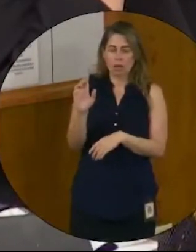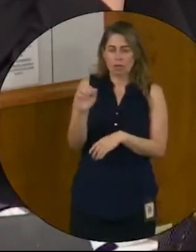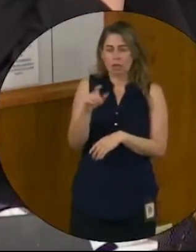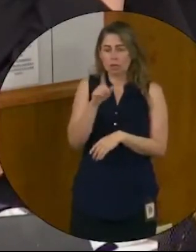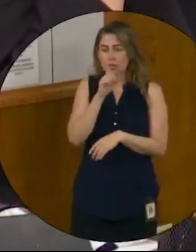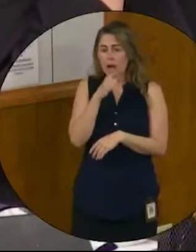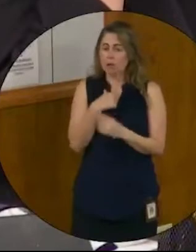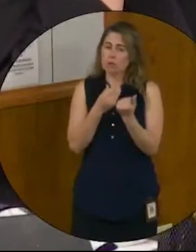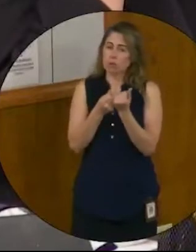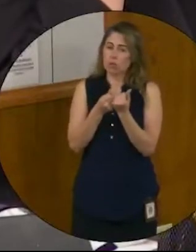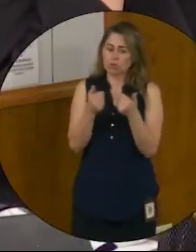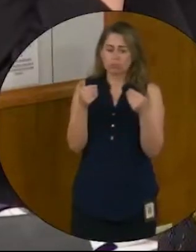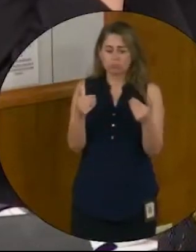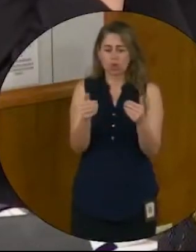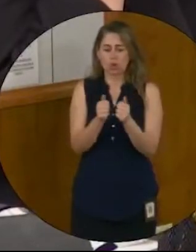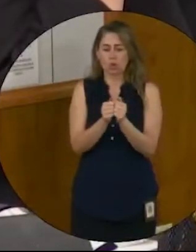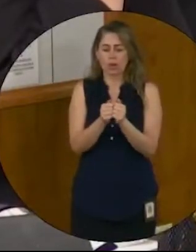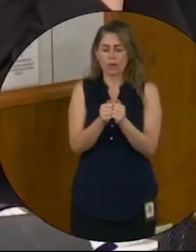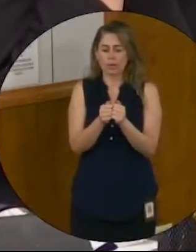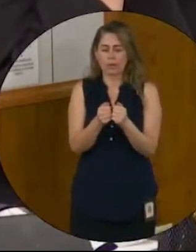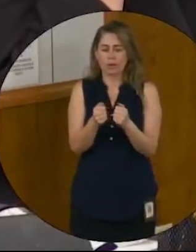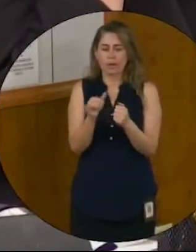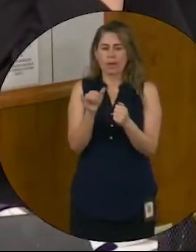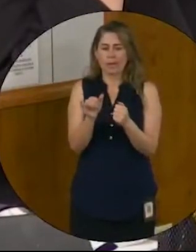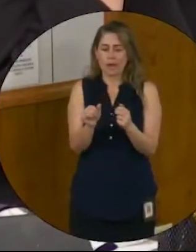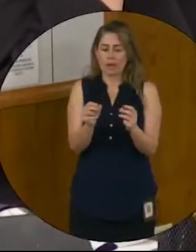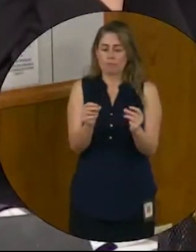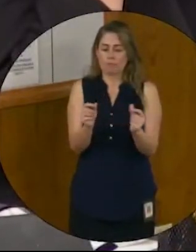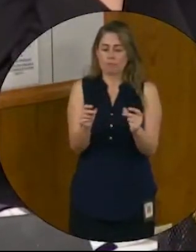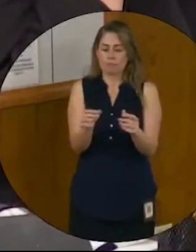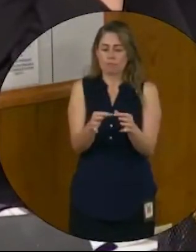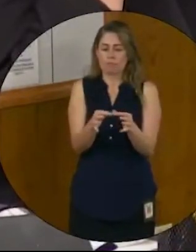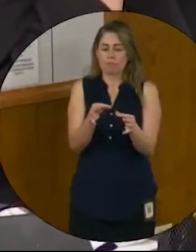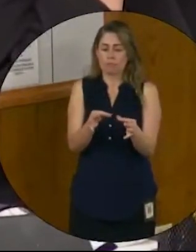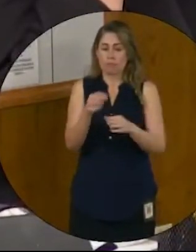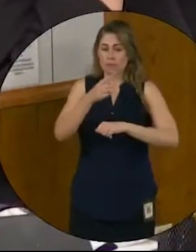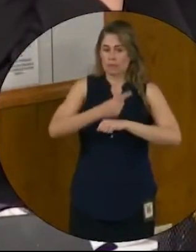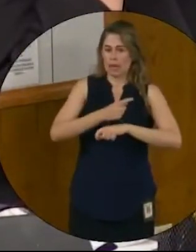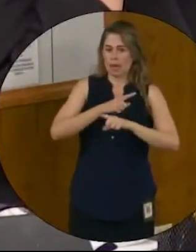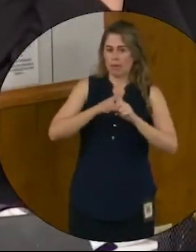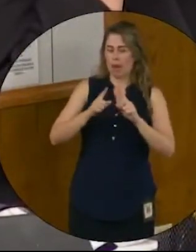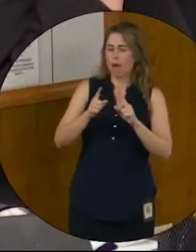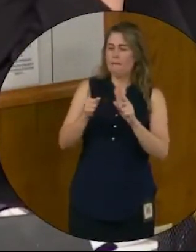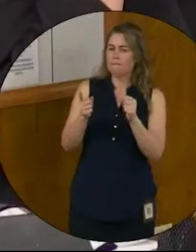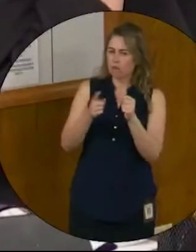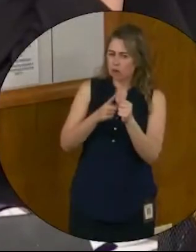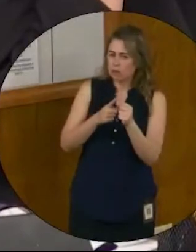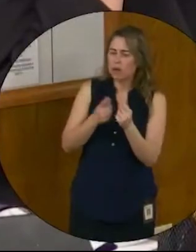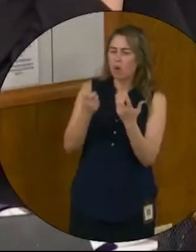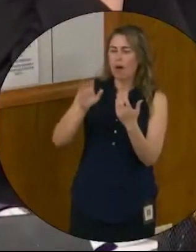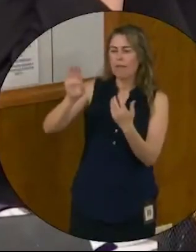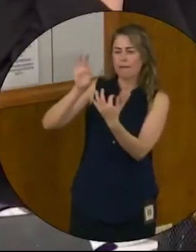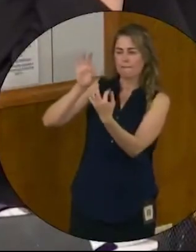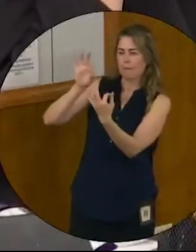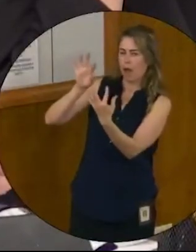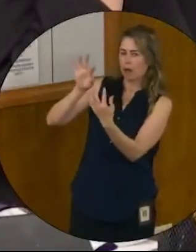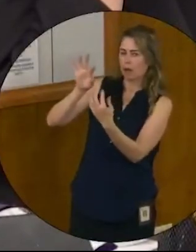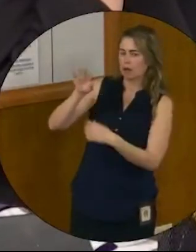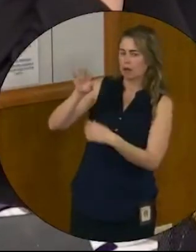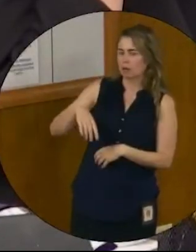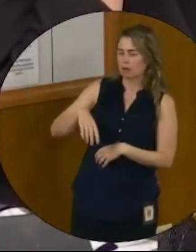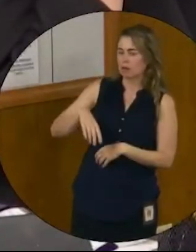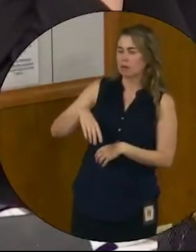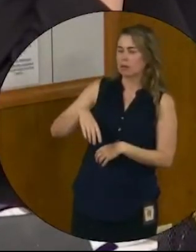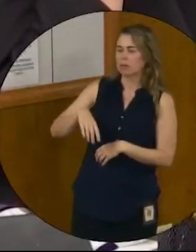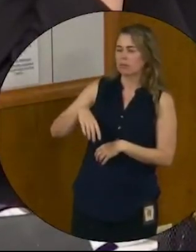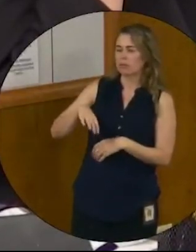going forward with the expedited date, but I would want to get some input from them first, because I feel that we come in here,